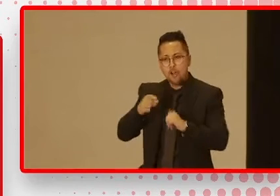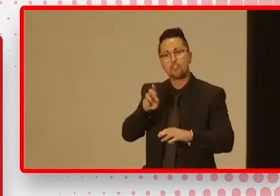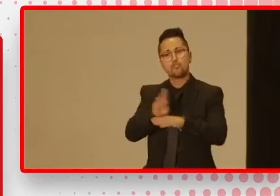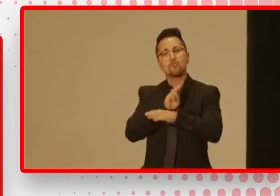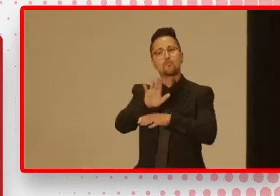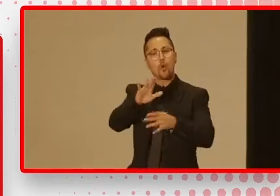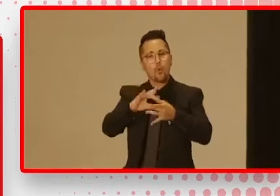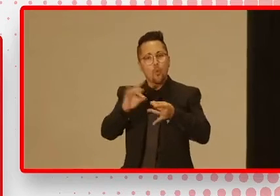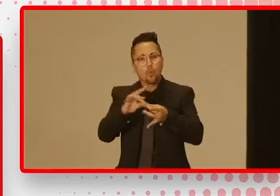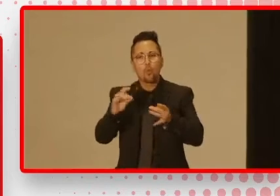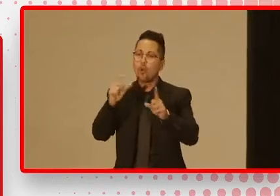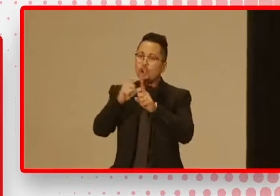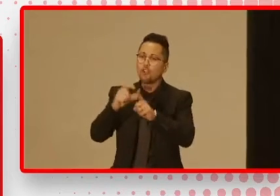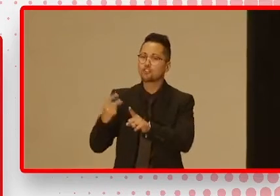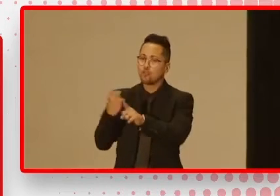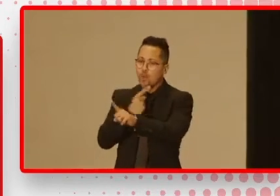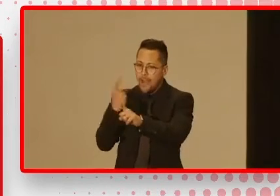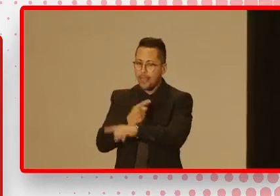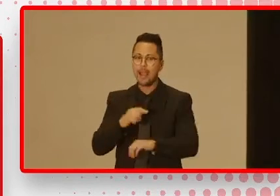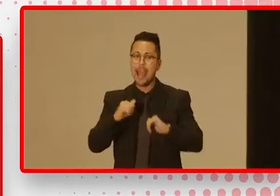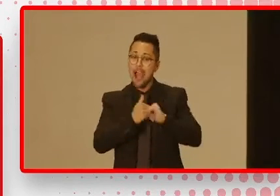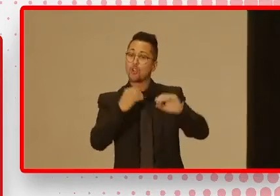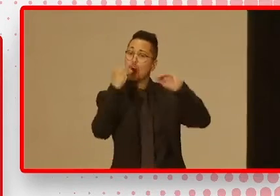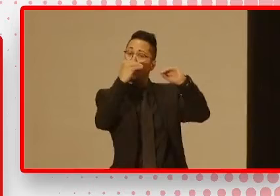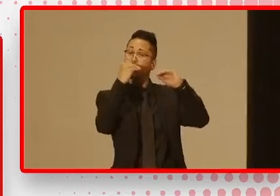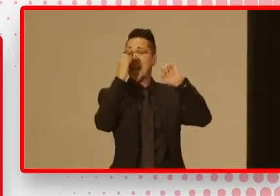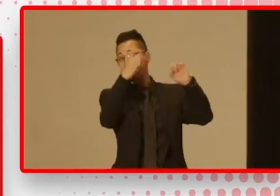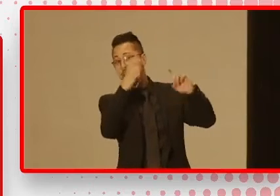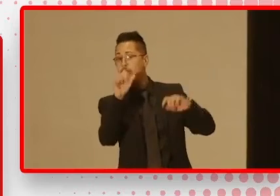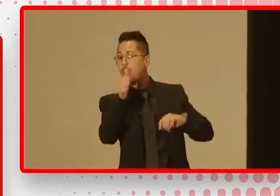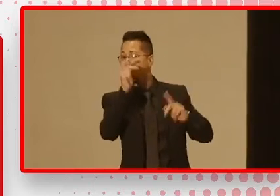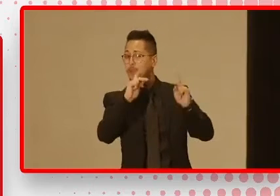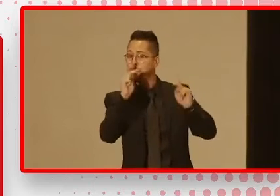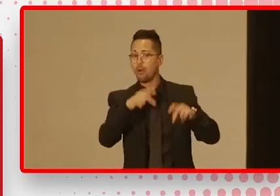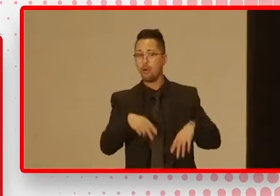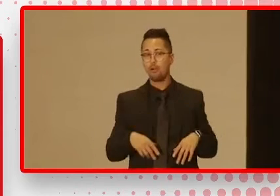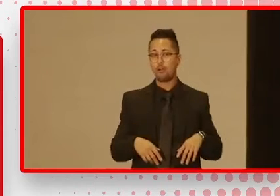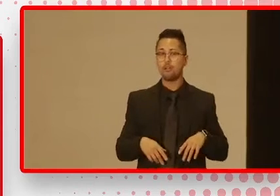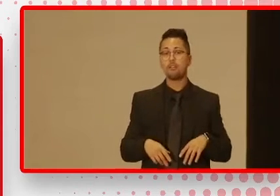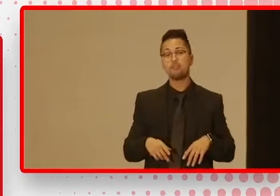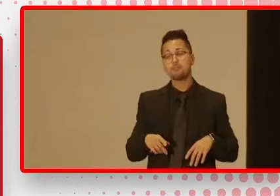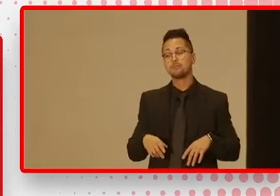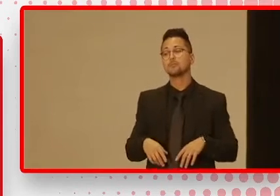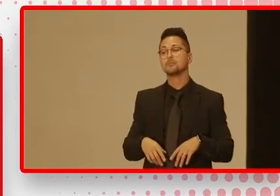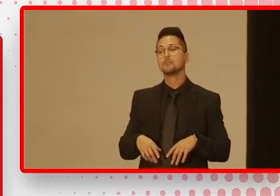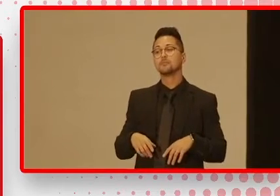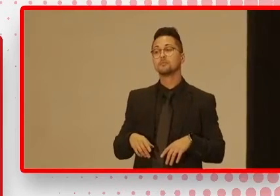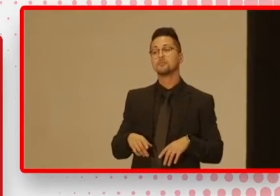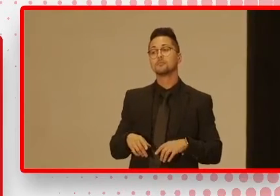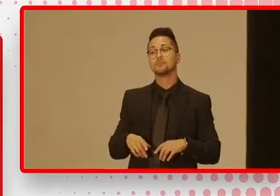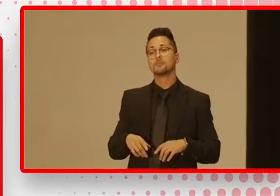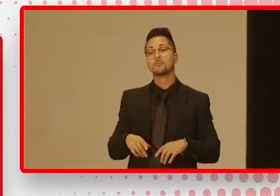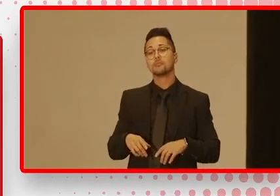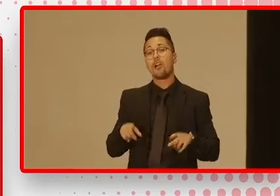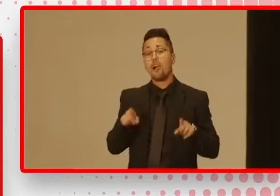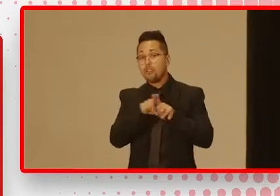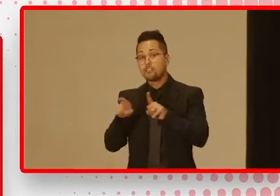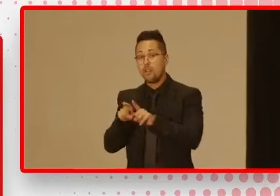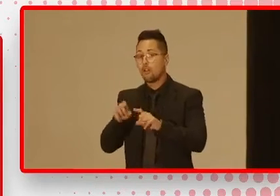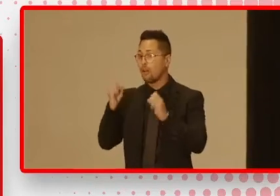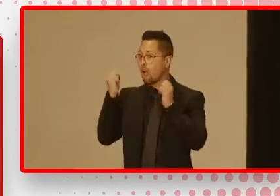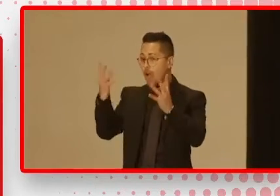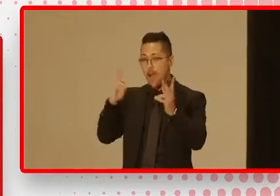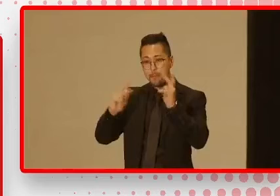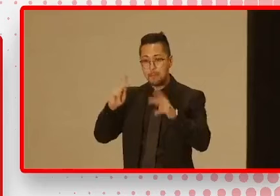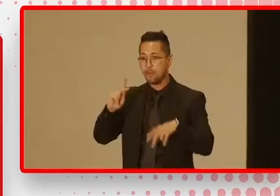and how to educate people. And it's also around disabilities, because a lot of people, unlike us, who